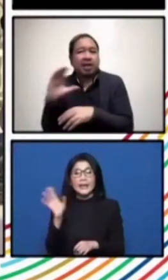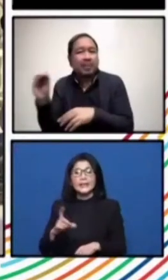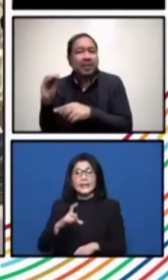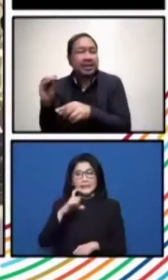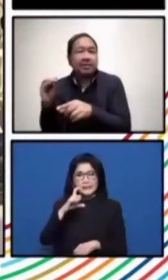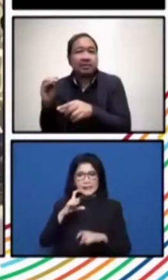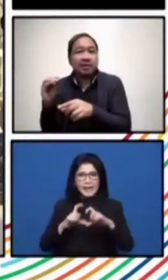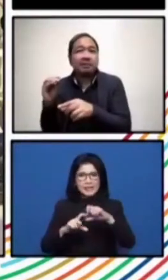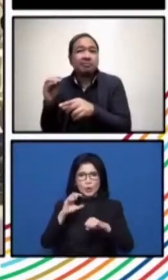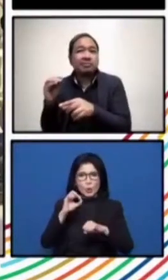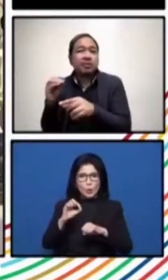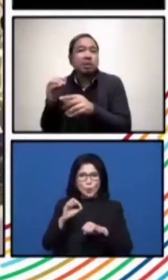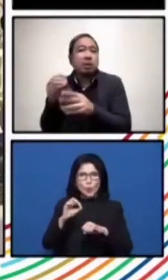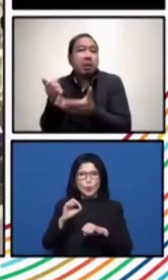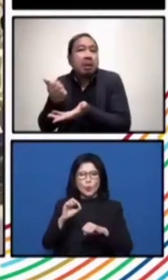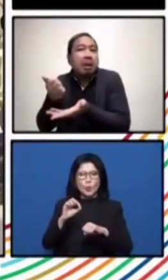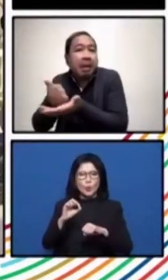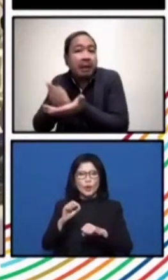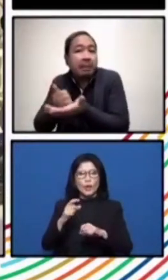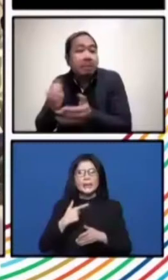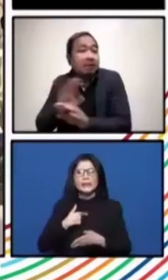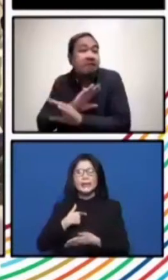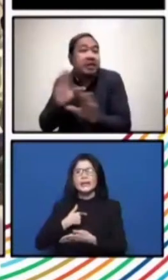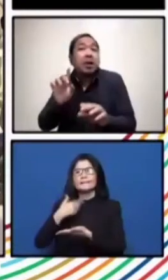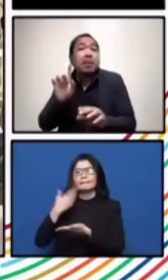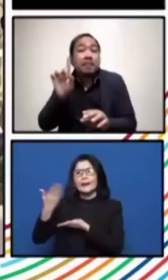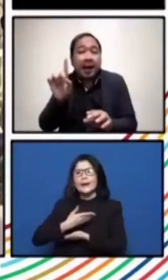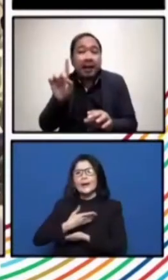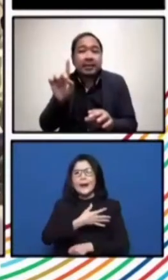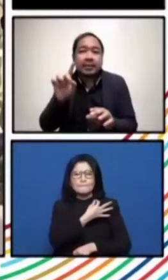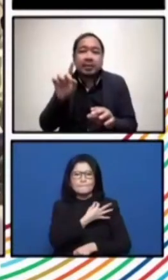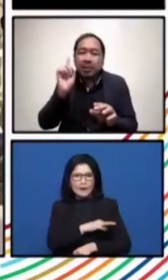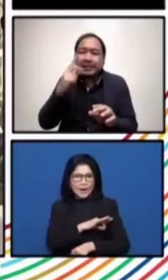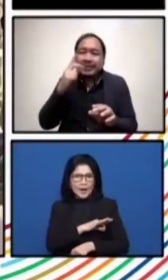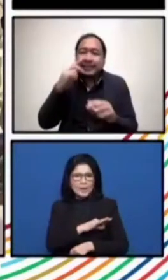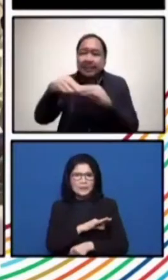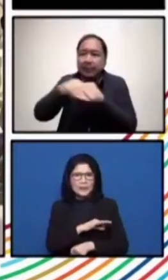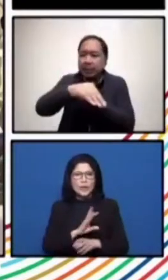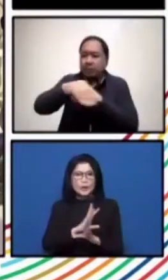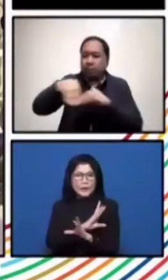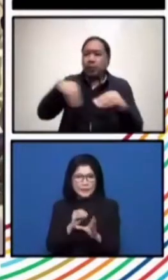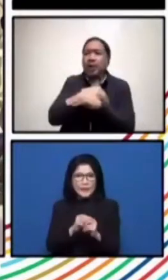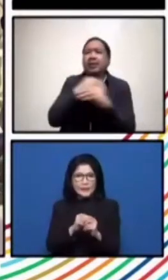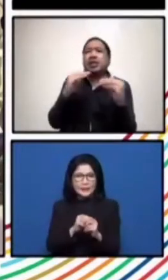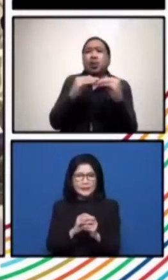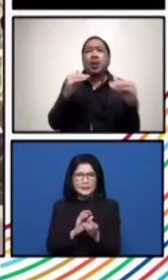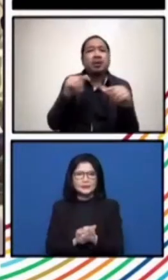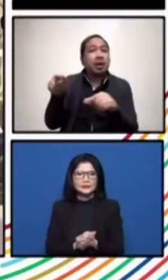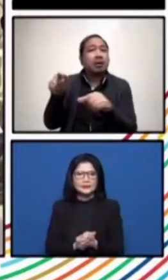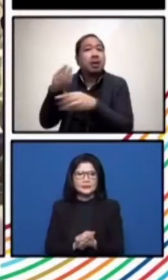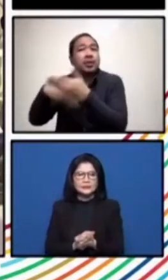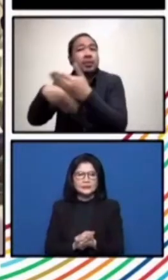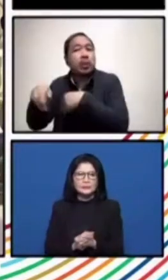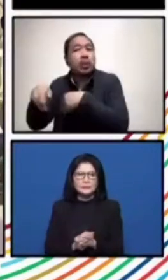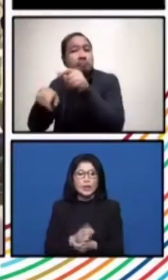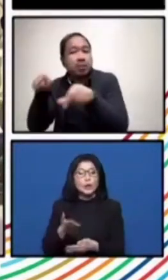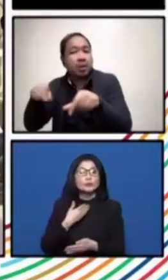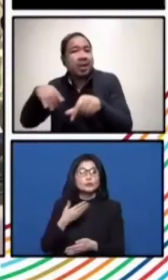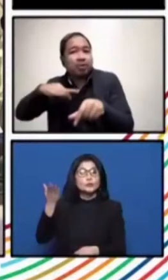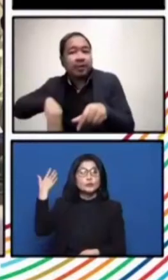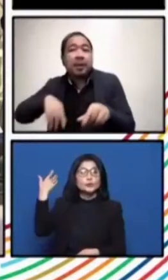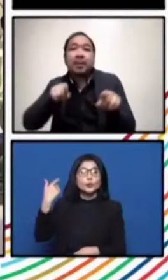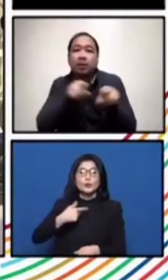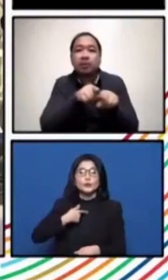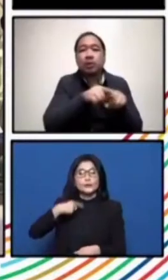I always give this really simple example I was a math major in college classmates used to come up to me and say Sarah what classes are you taking